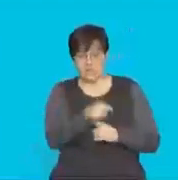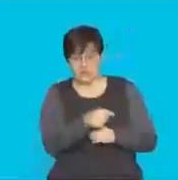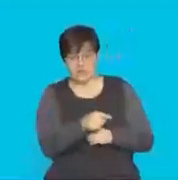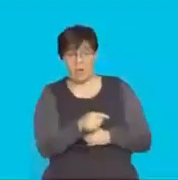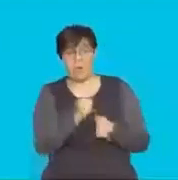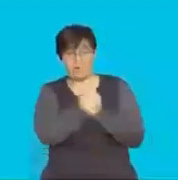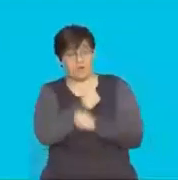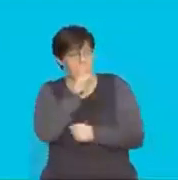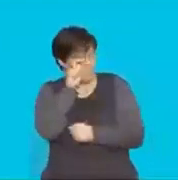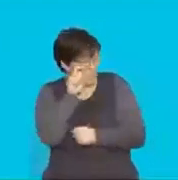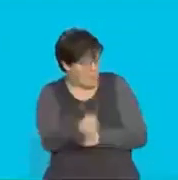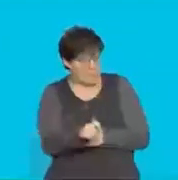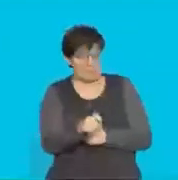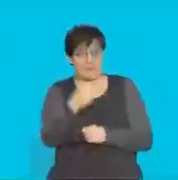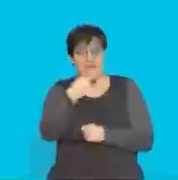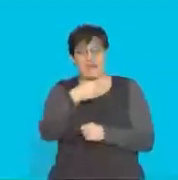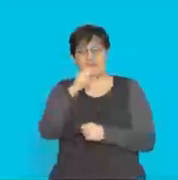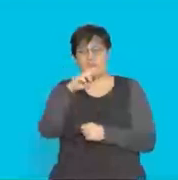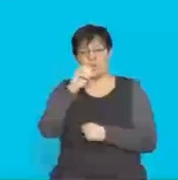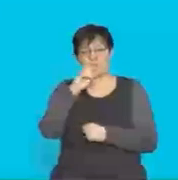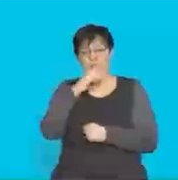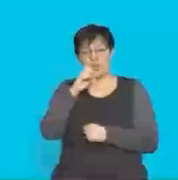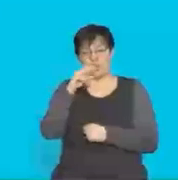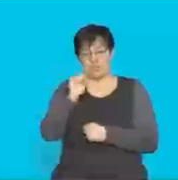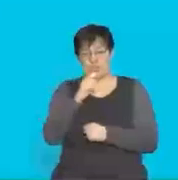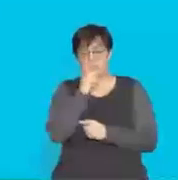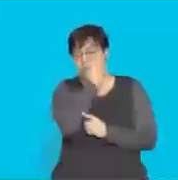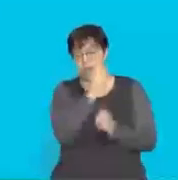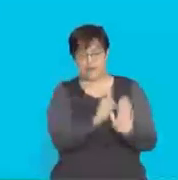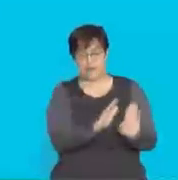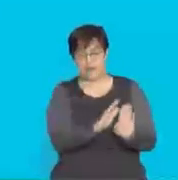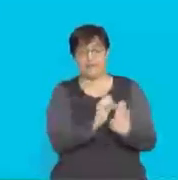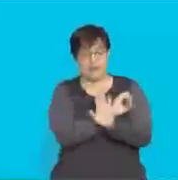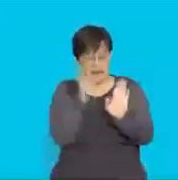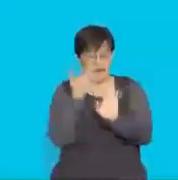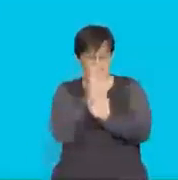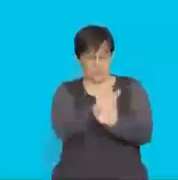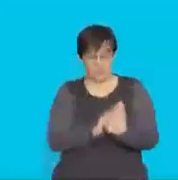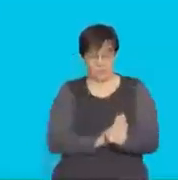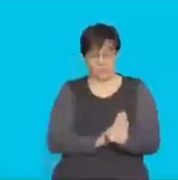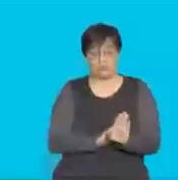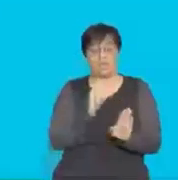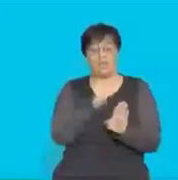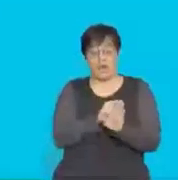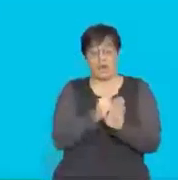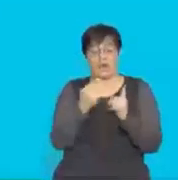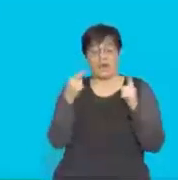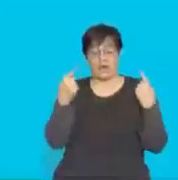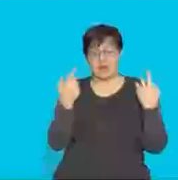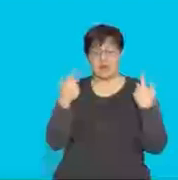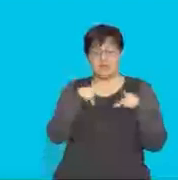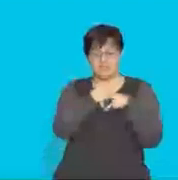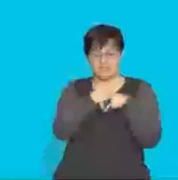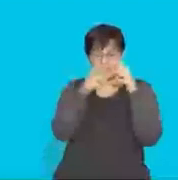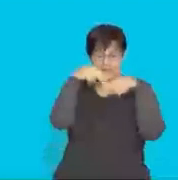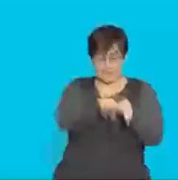to be heterozygous, and that is clearly indicated. We then need to show the gametes that are produced, and